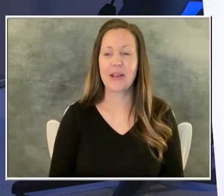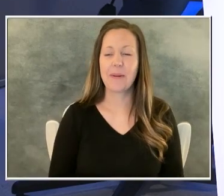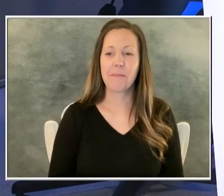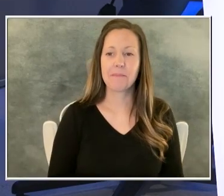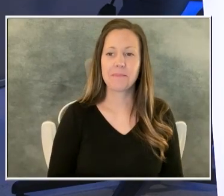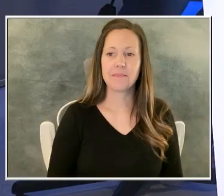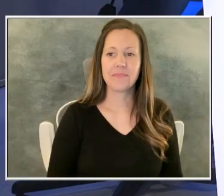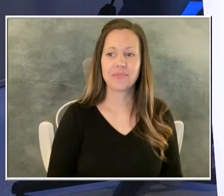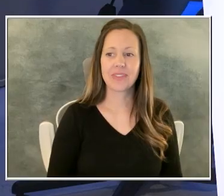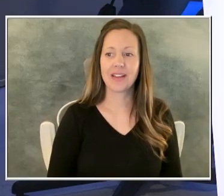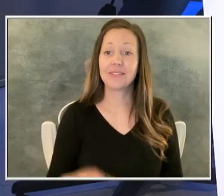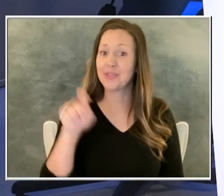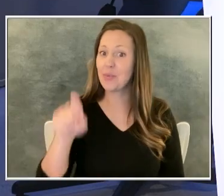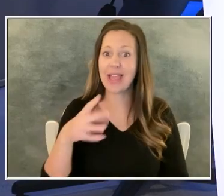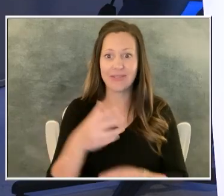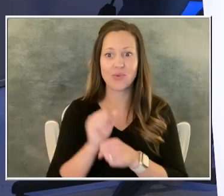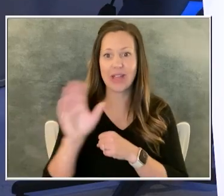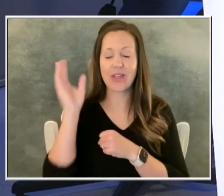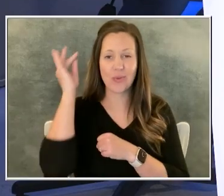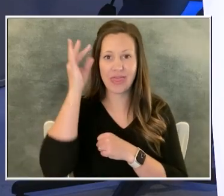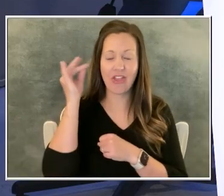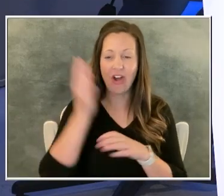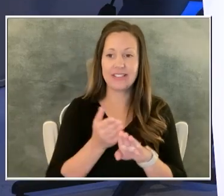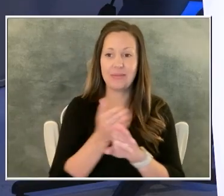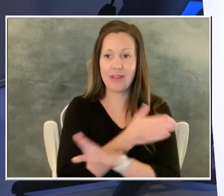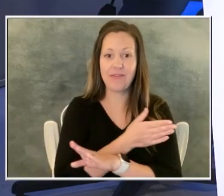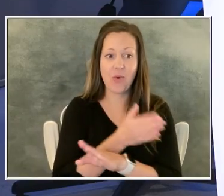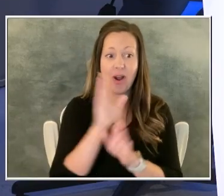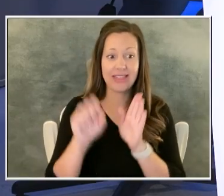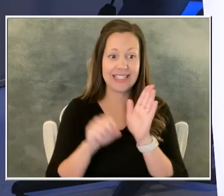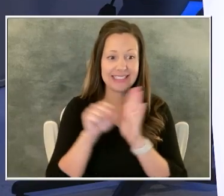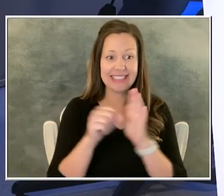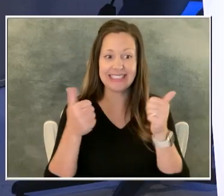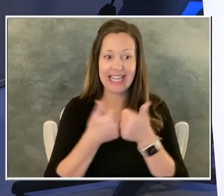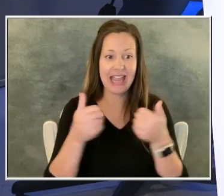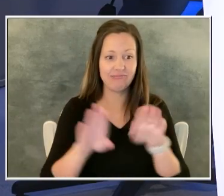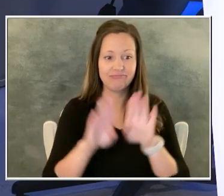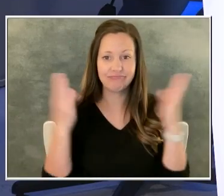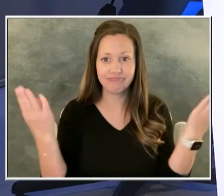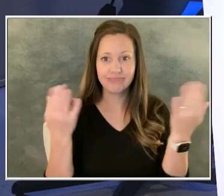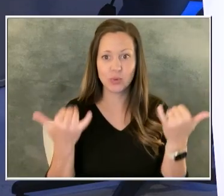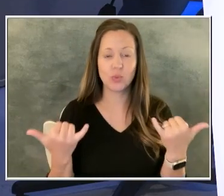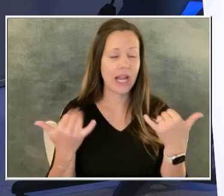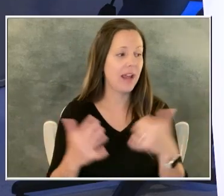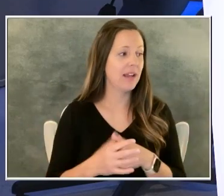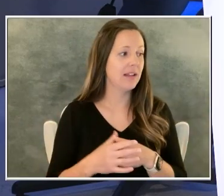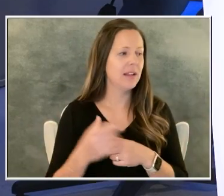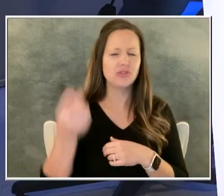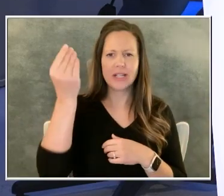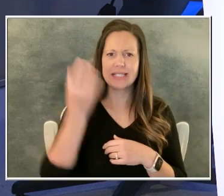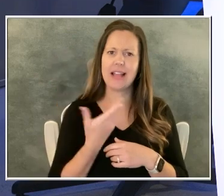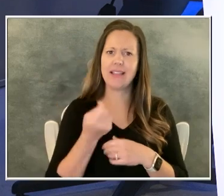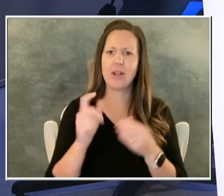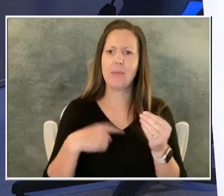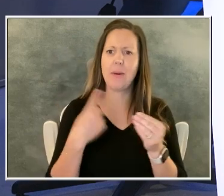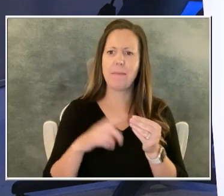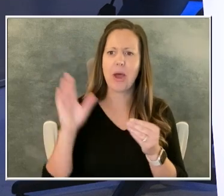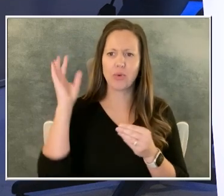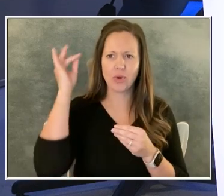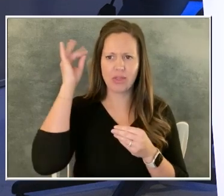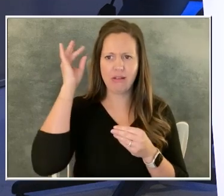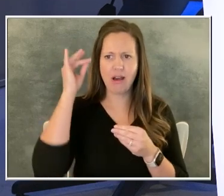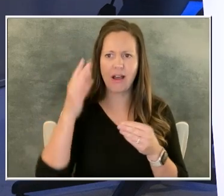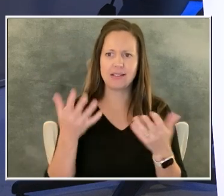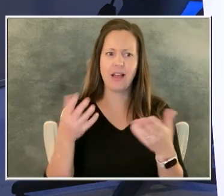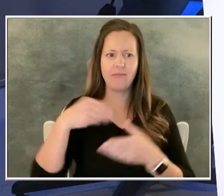getting your thoughts ahead of the season opener today. And just tell us a little bit about your thoughts about playing in Brazil. Does that